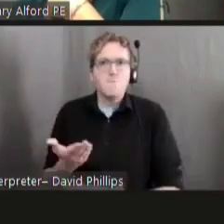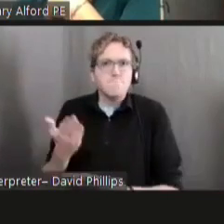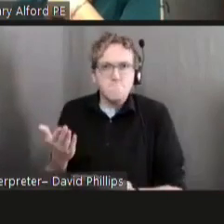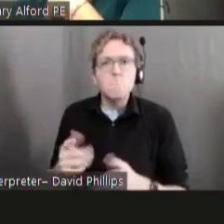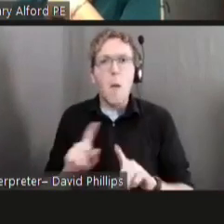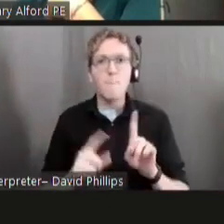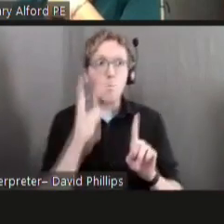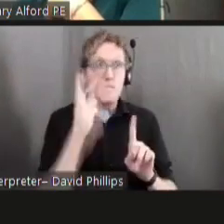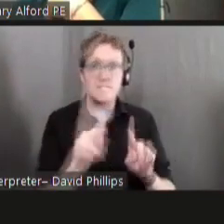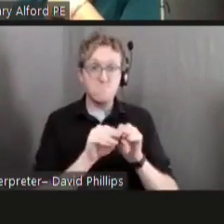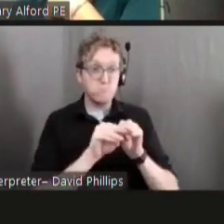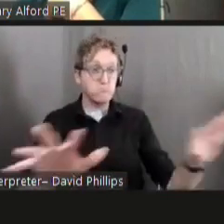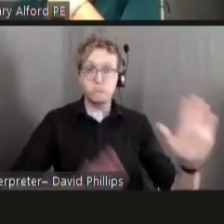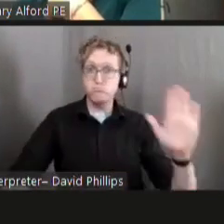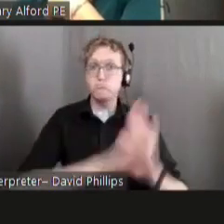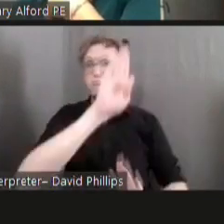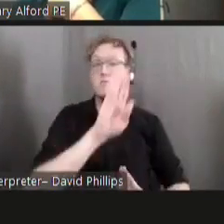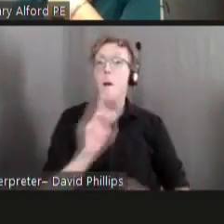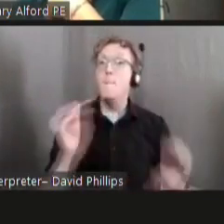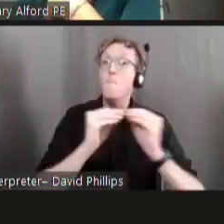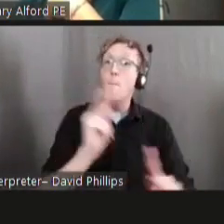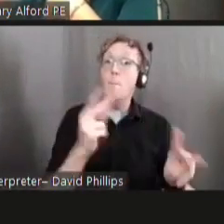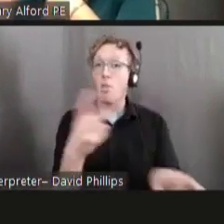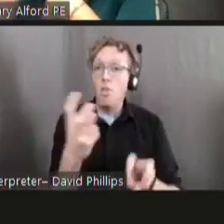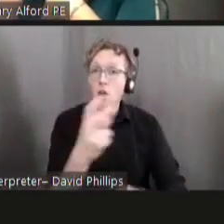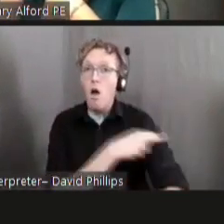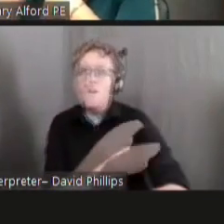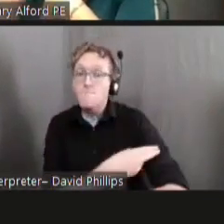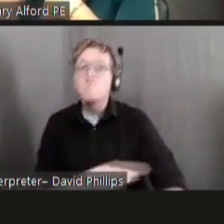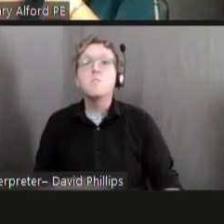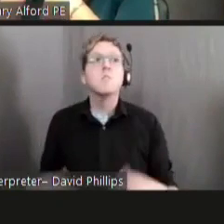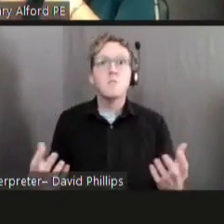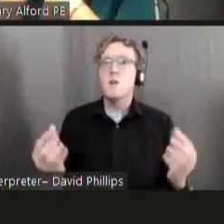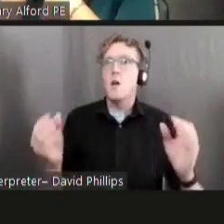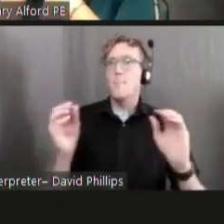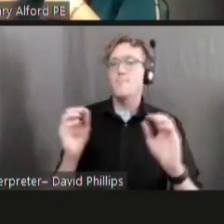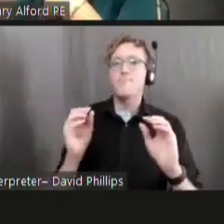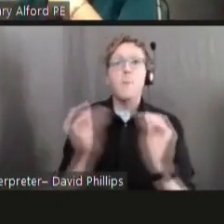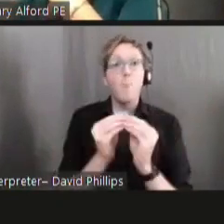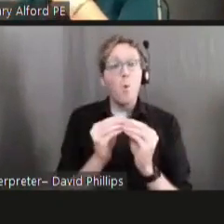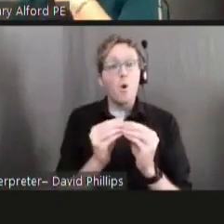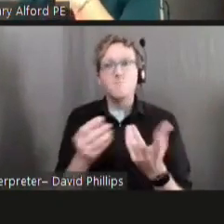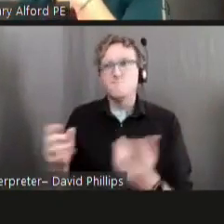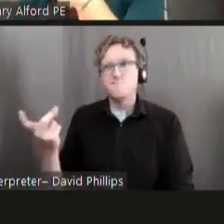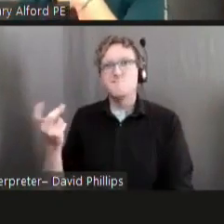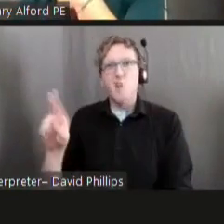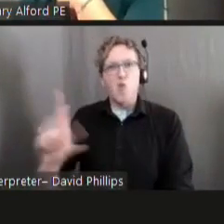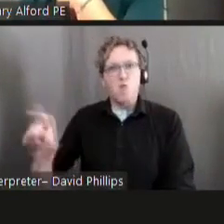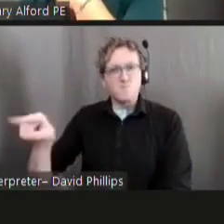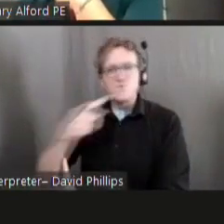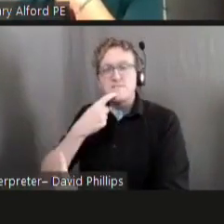seeing a surge in terms of hospitalization and a surge, as Dr. Lizardo was saying, in terms of younger patients